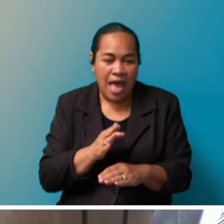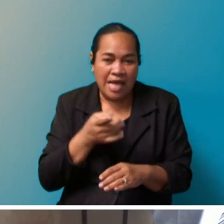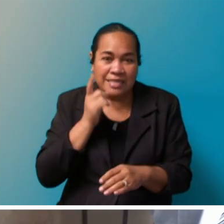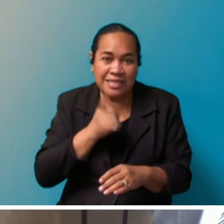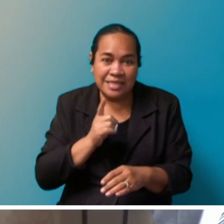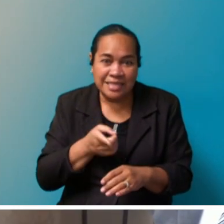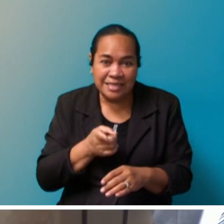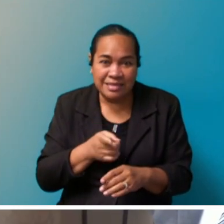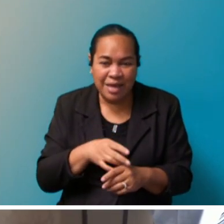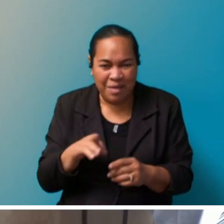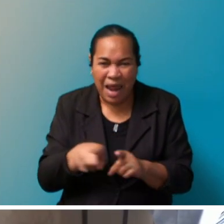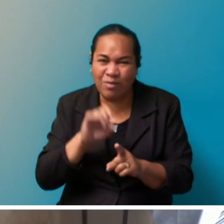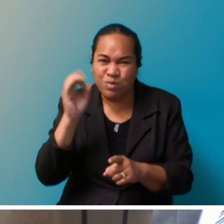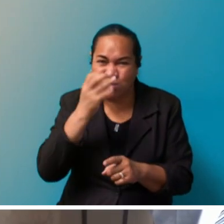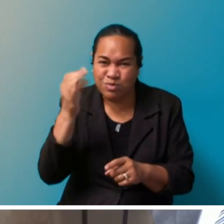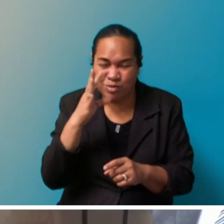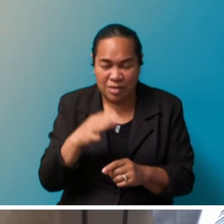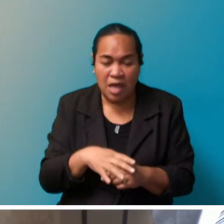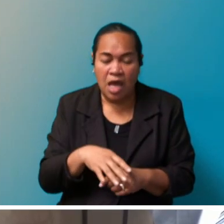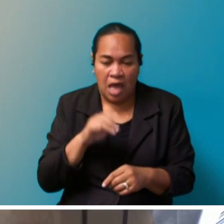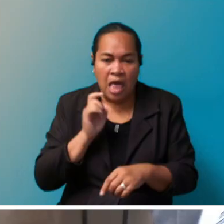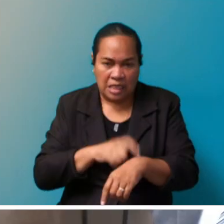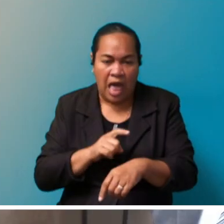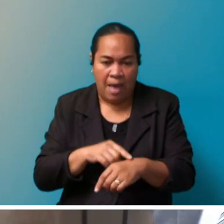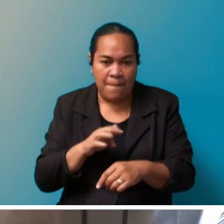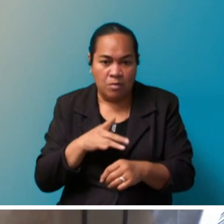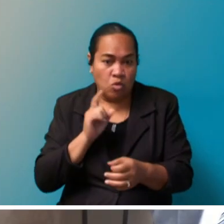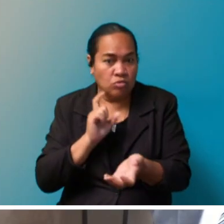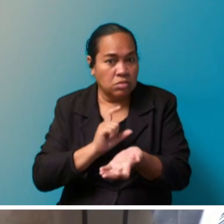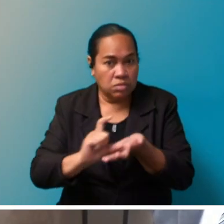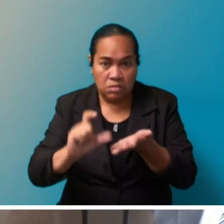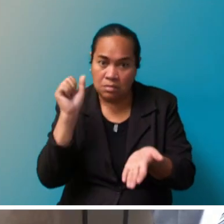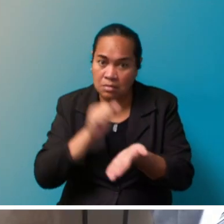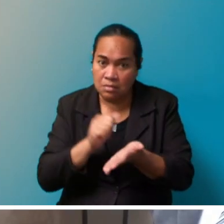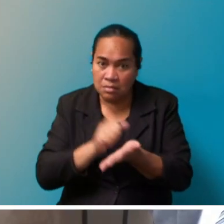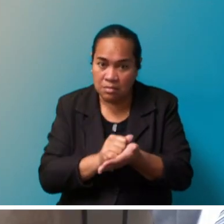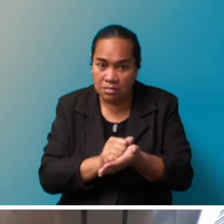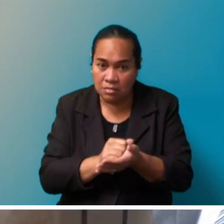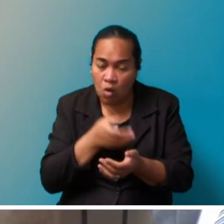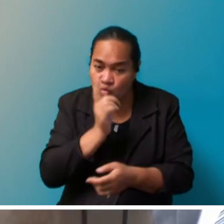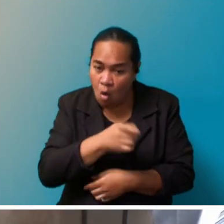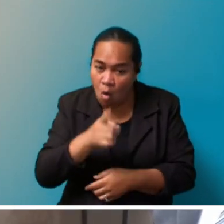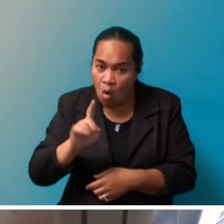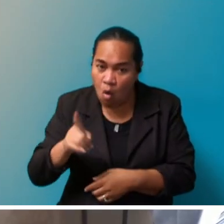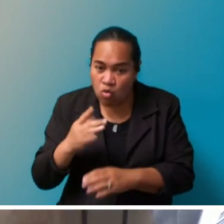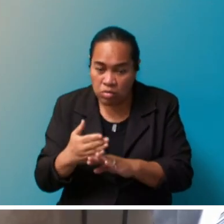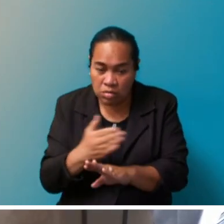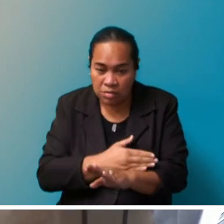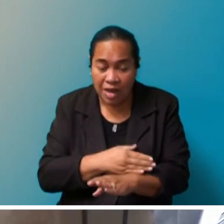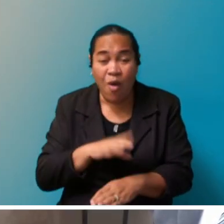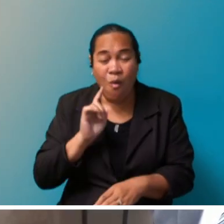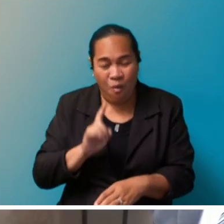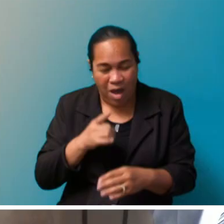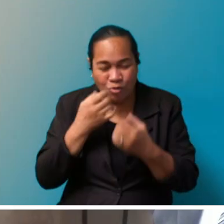asking about. Timely, accurate forecasting and rapid communication of warnings has been shown to reduce fatalities by a factor